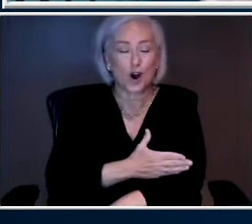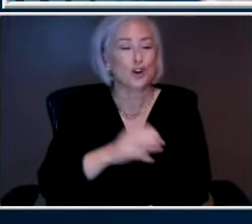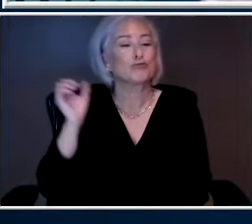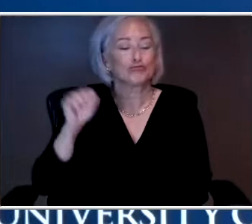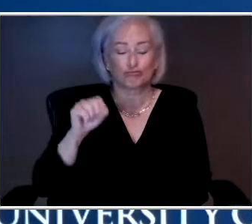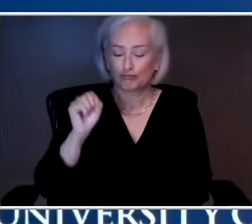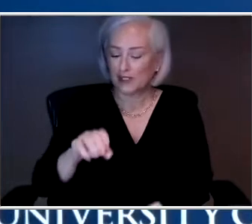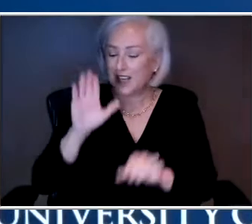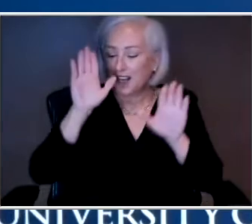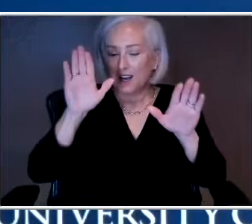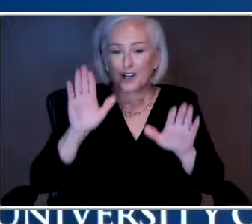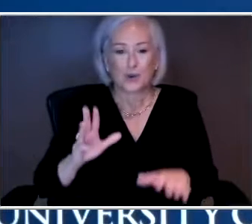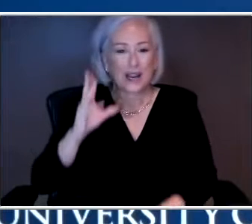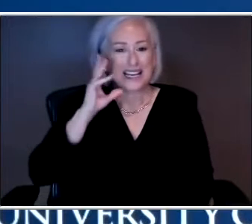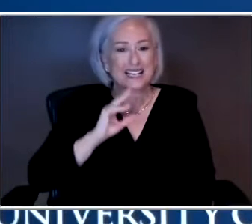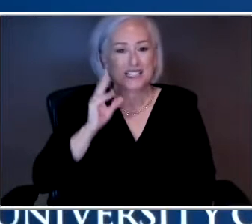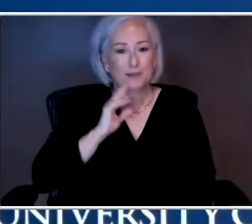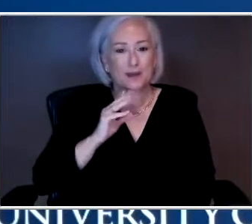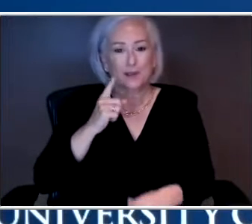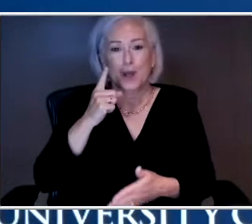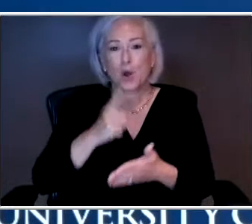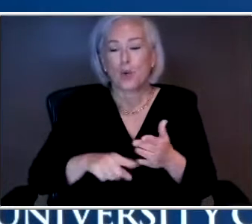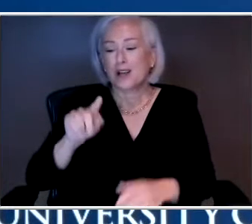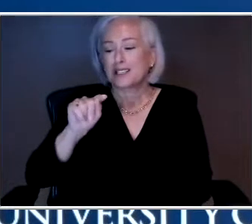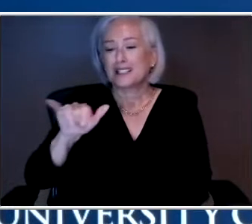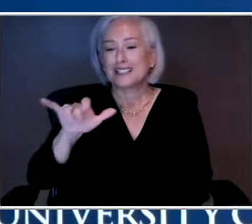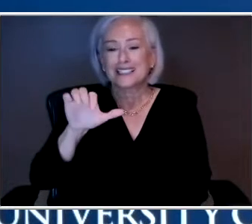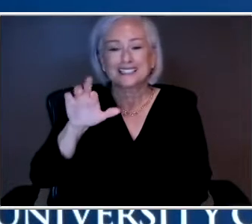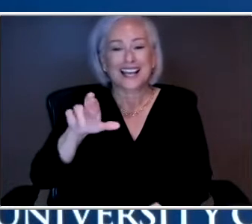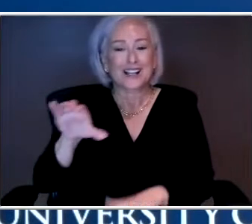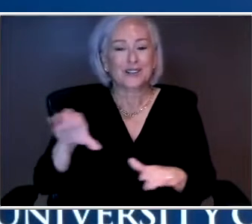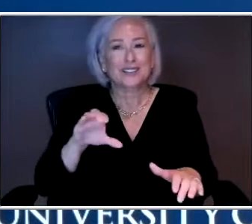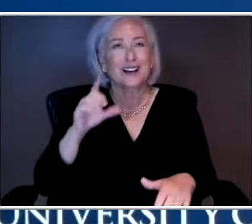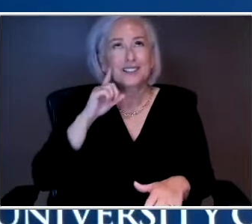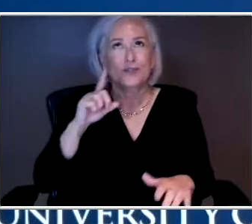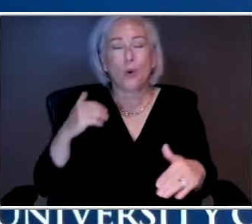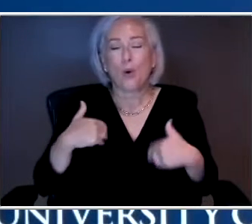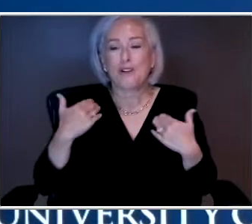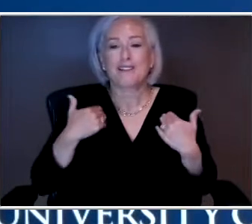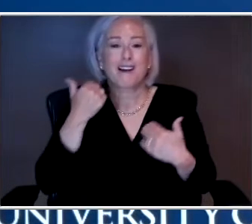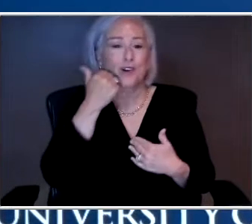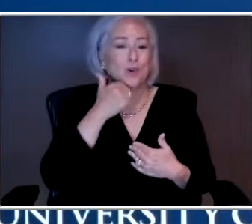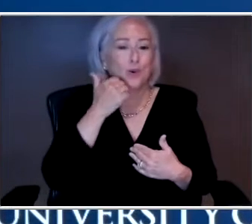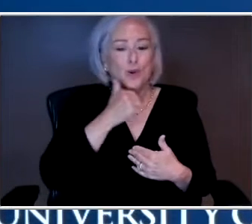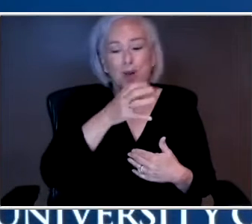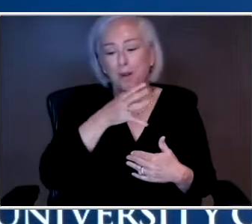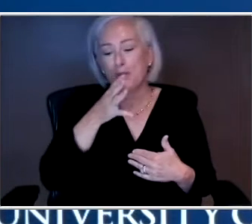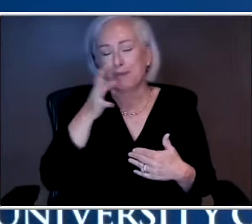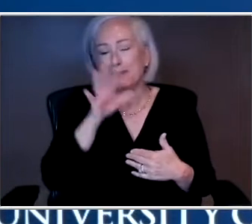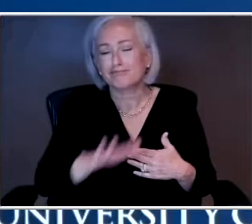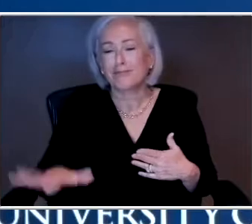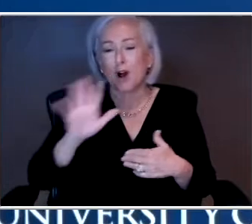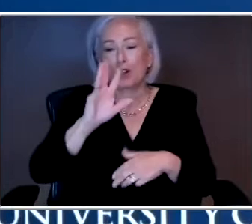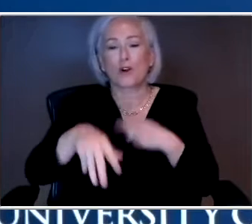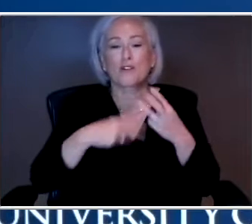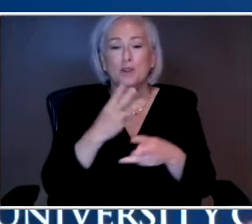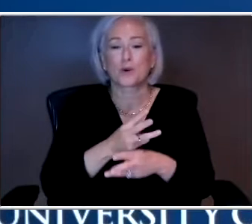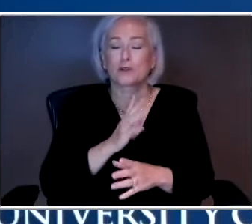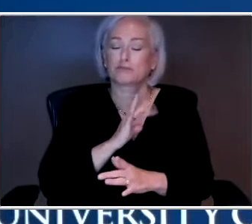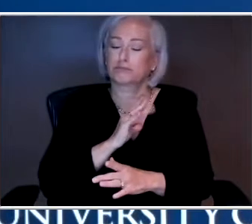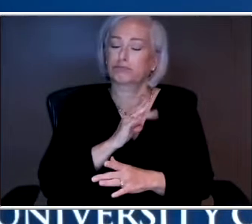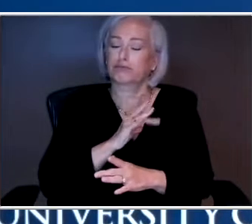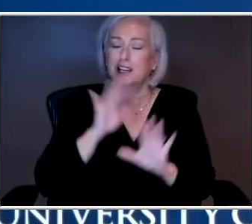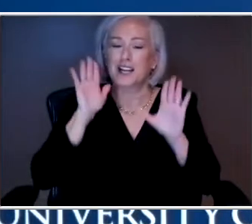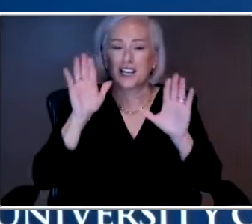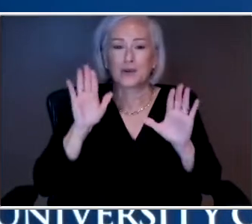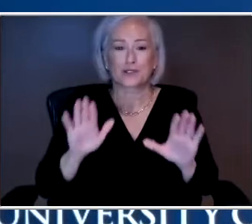does for all those young girls and young women around the country and around the world is great. It was a great atmosphere. I think